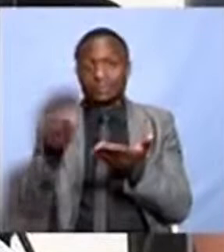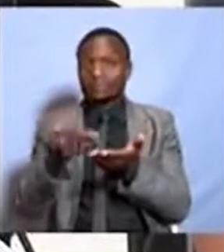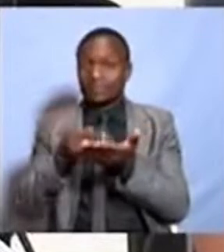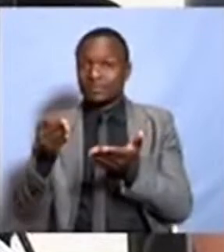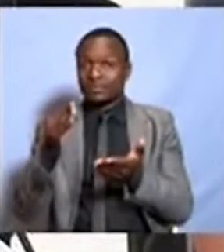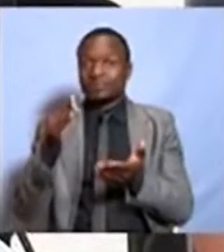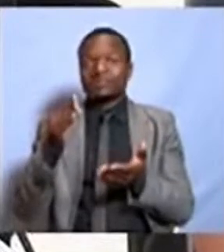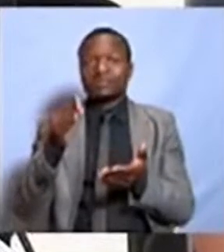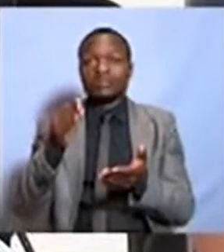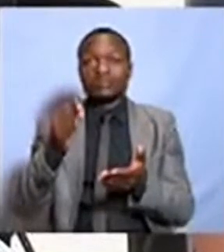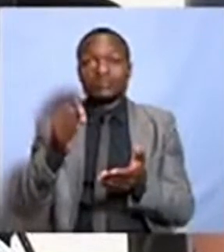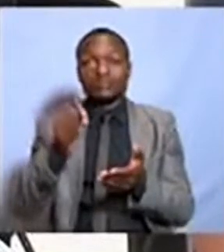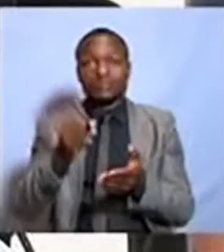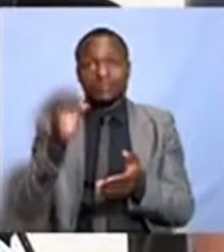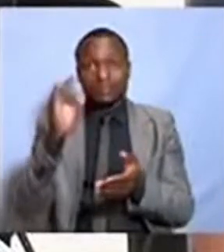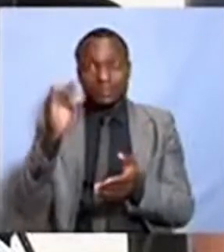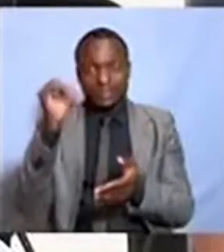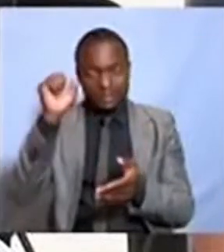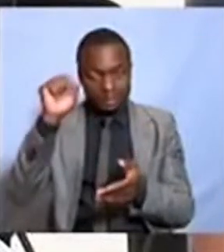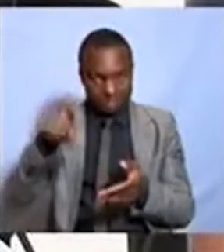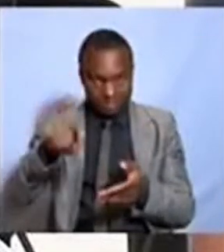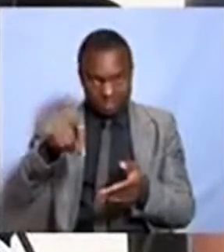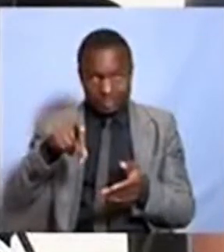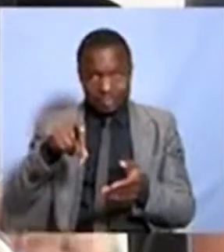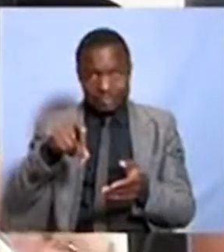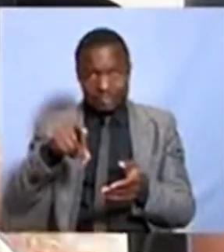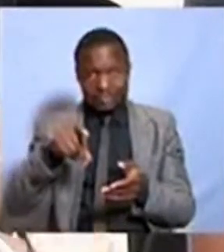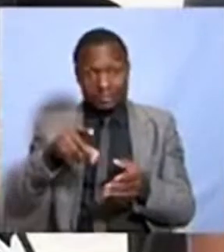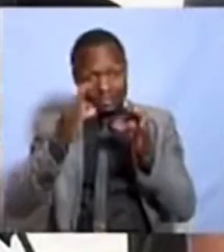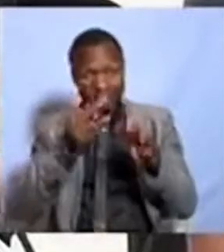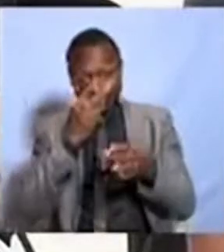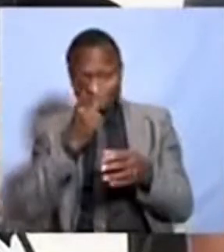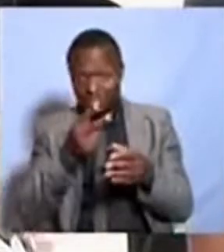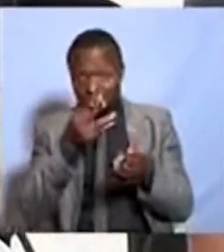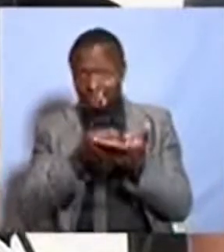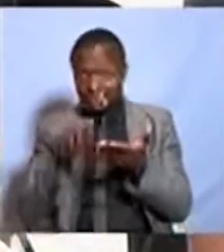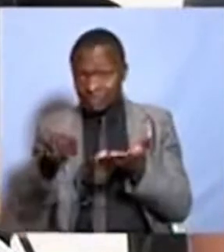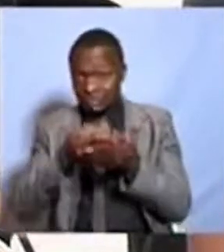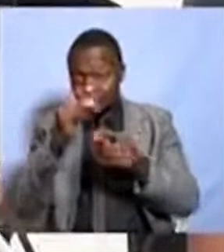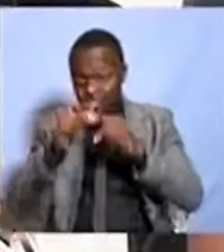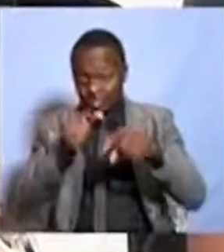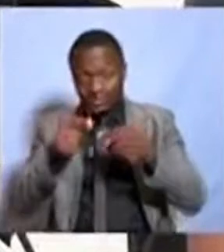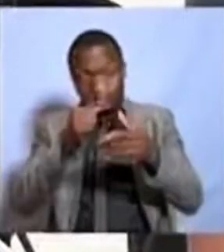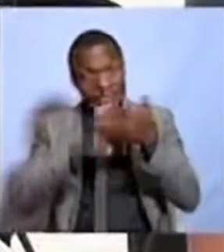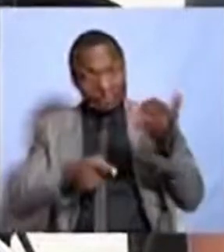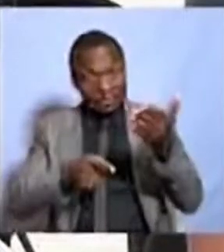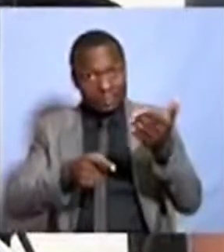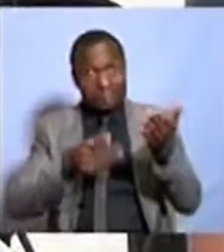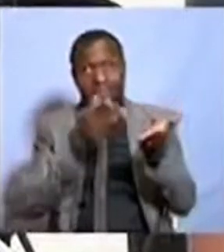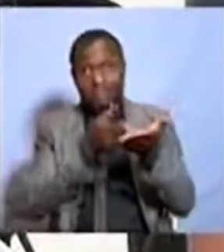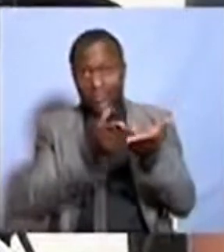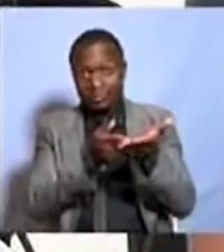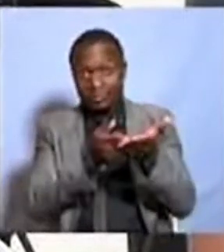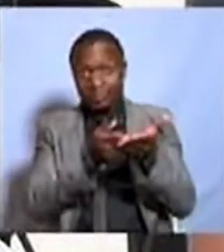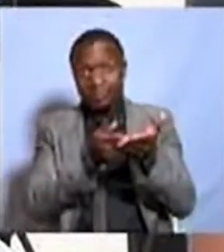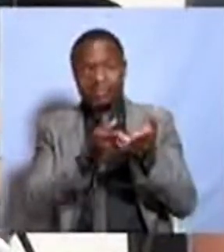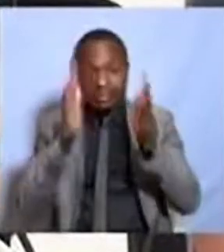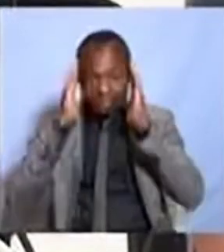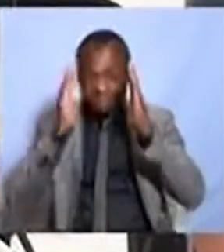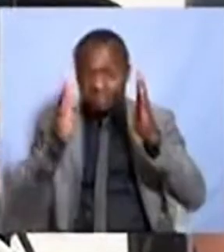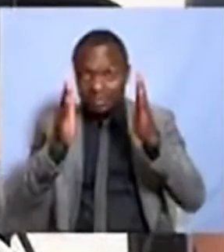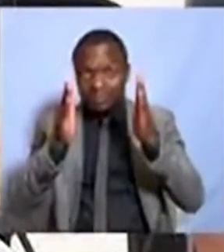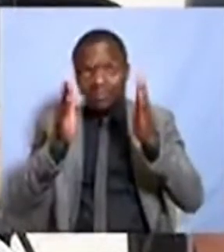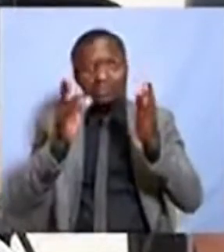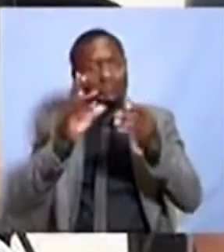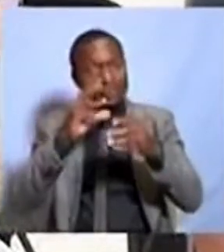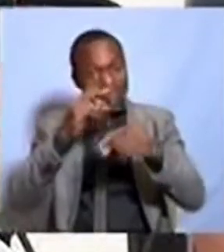is actually advocating for agroecology, moving away from the inputs. If you look at the inputs, what it categorizes of, it's basically hybrid maize, fertilizer. Those